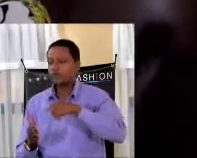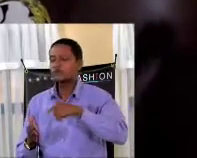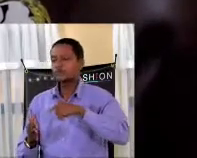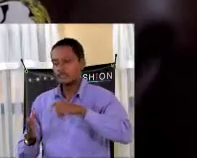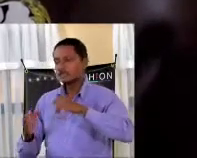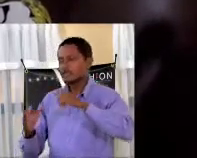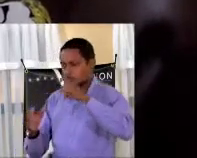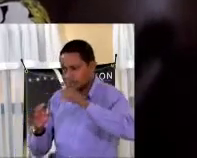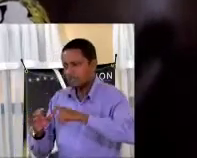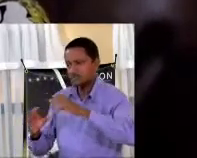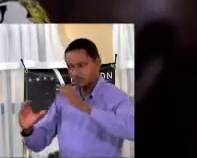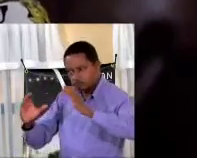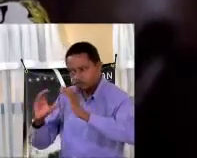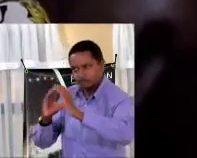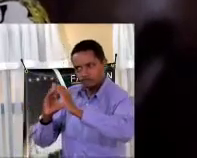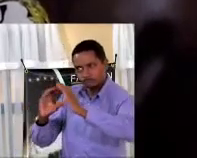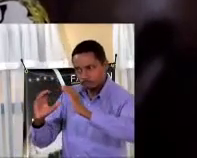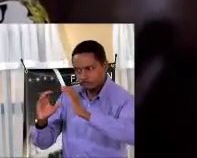communicating